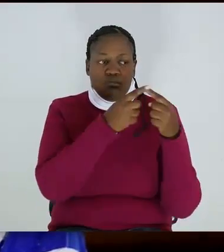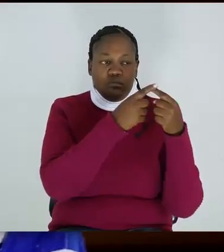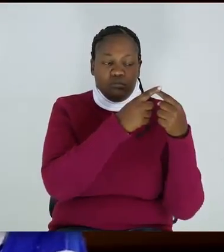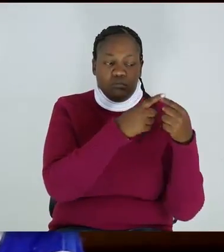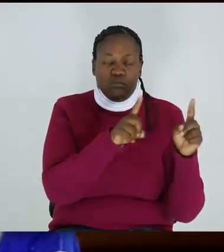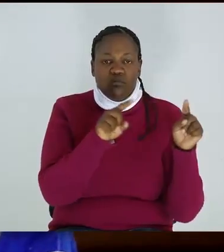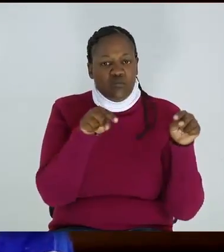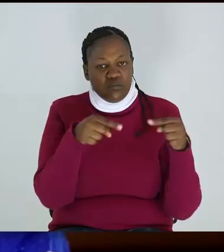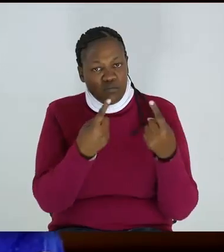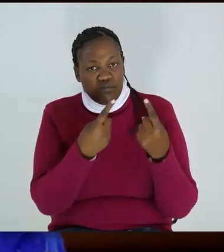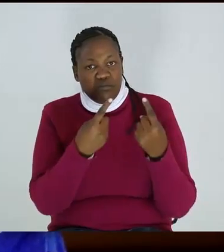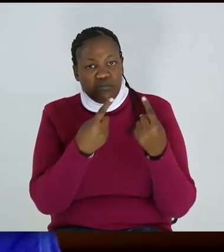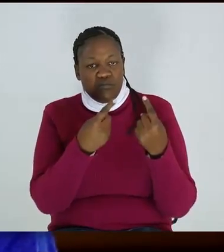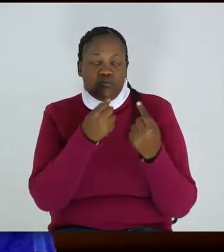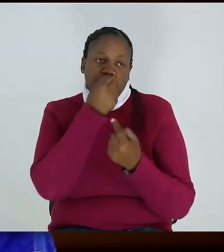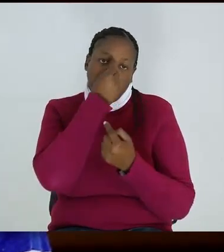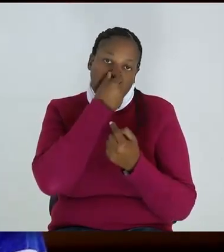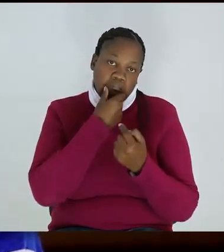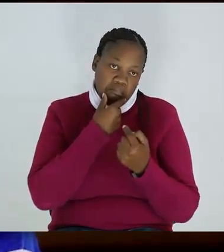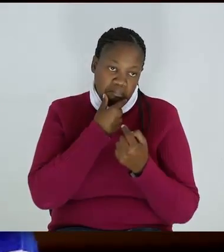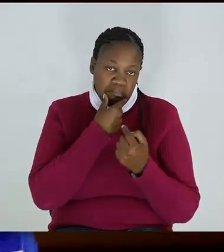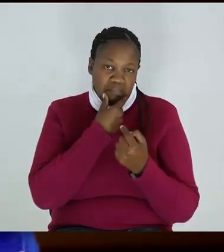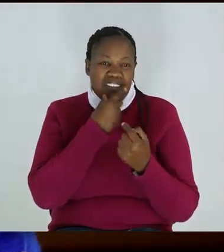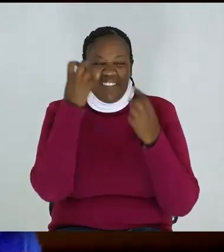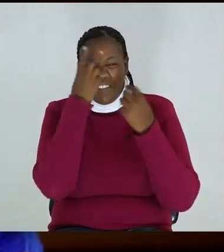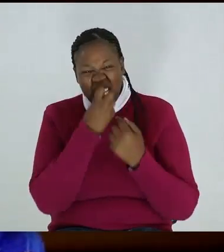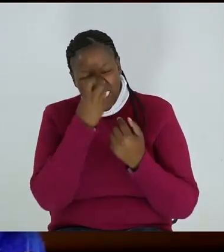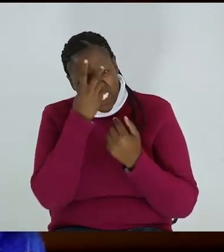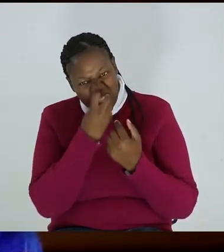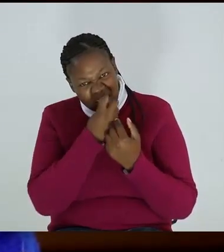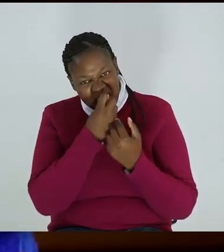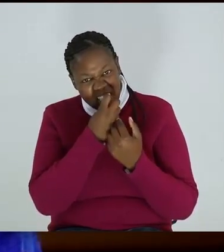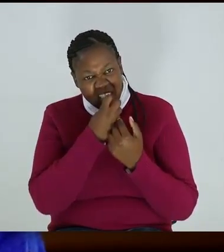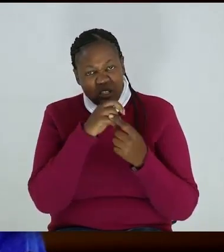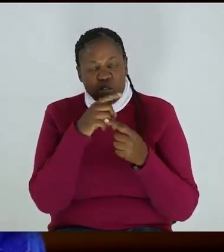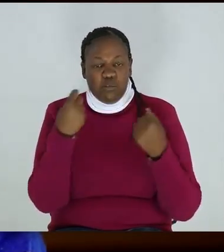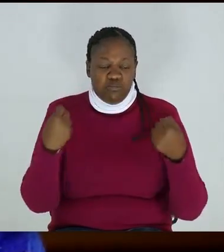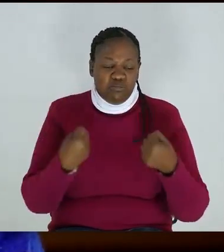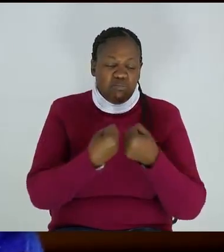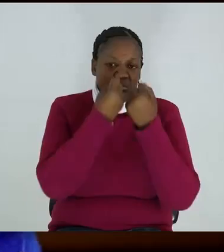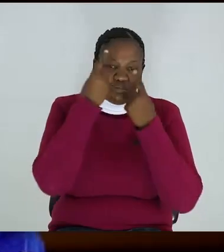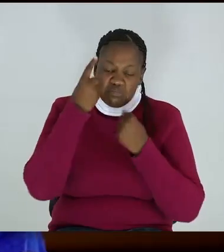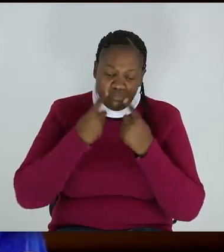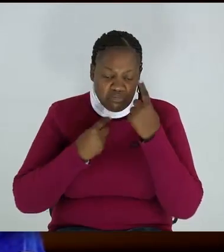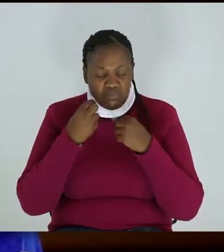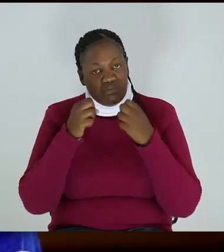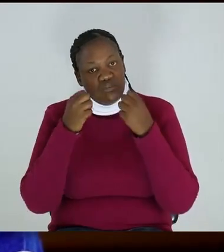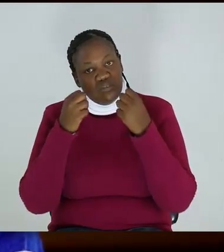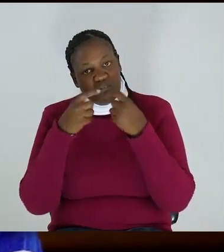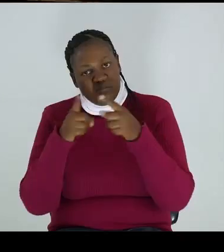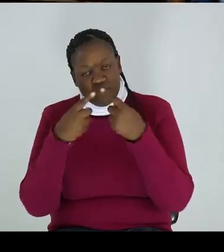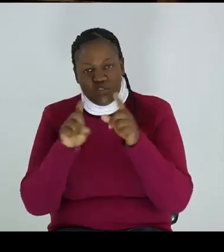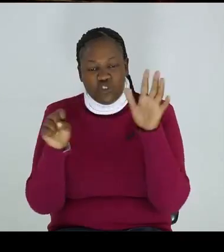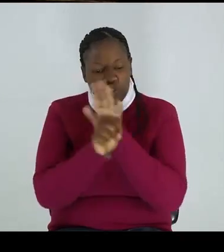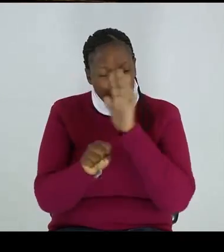A drama has different facets, okay? It can be both sad, humorous, or tragedy, you